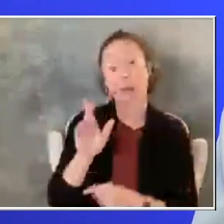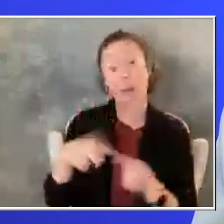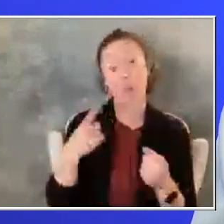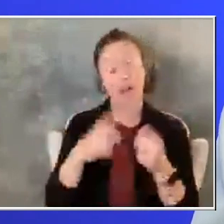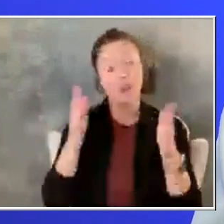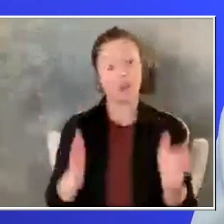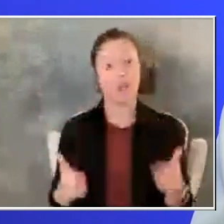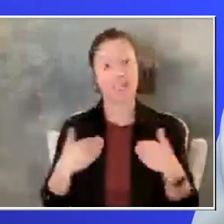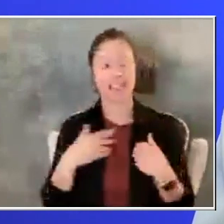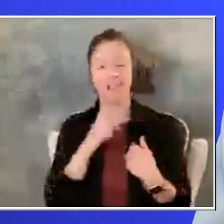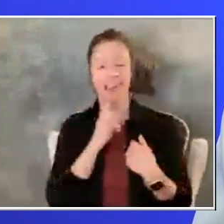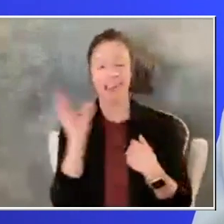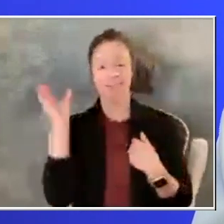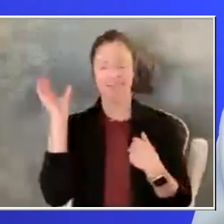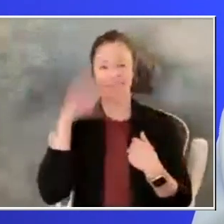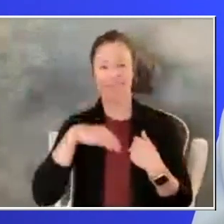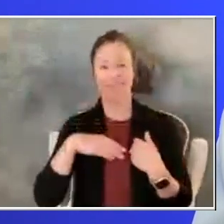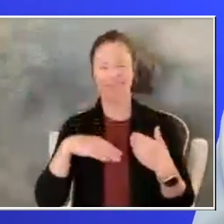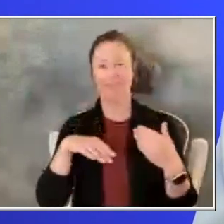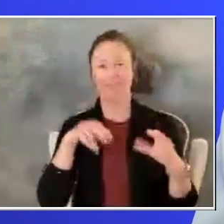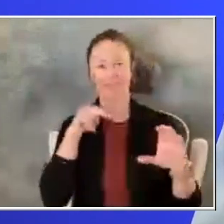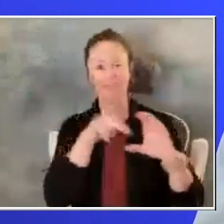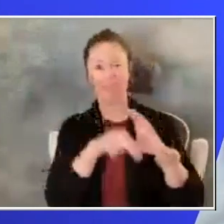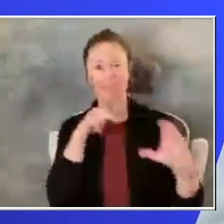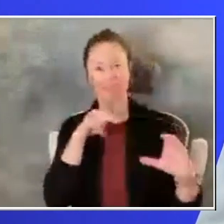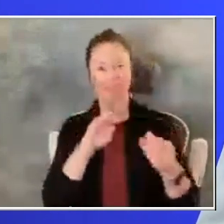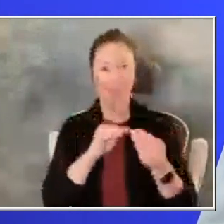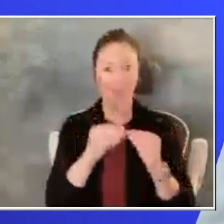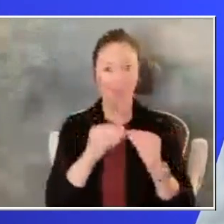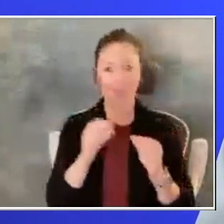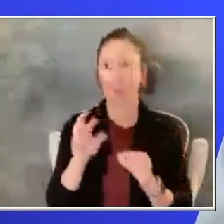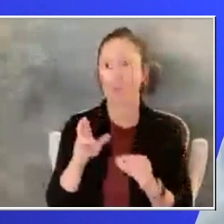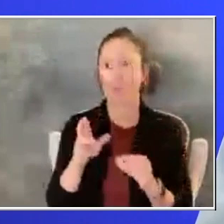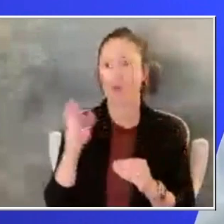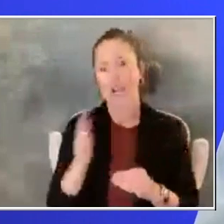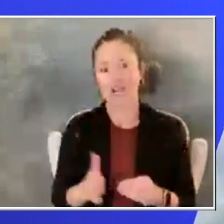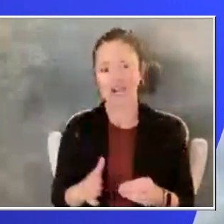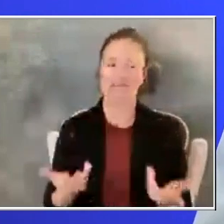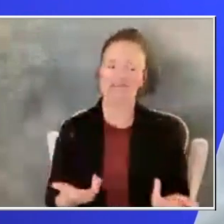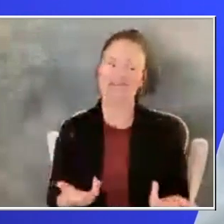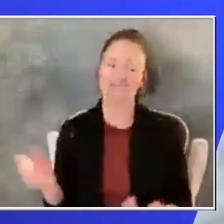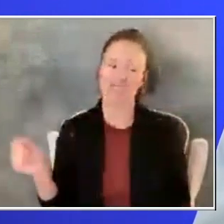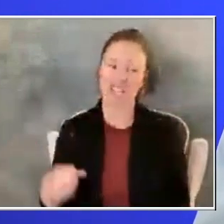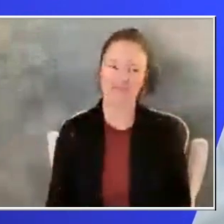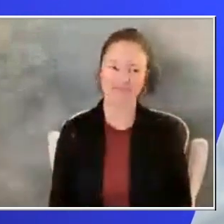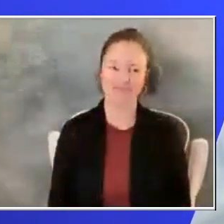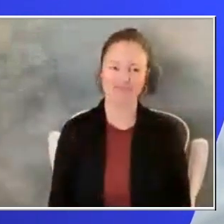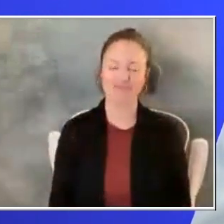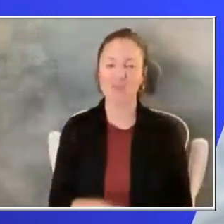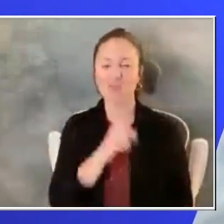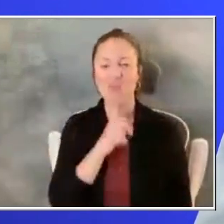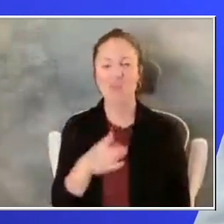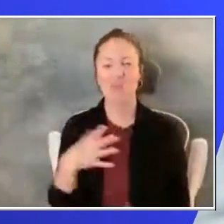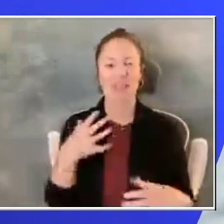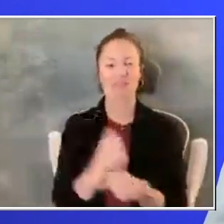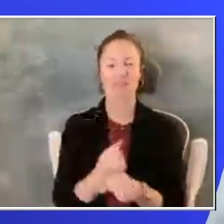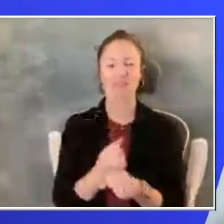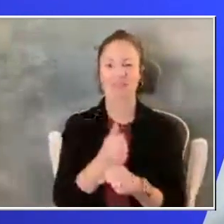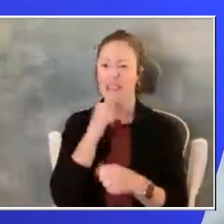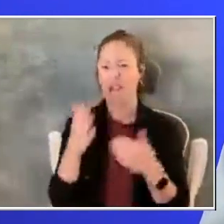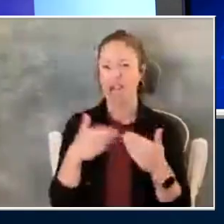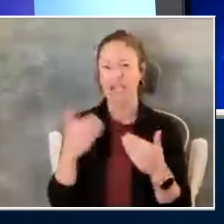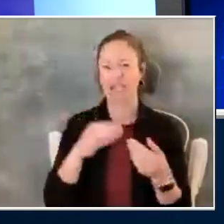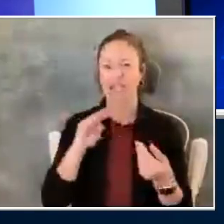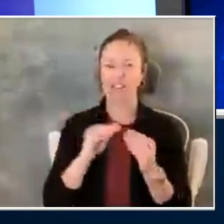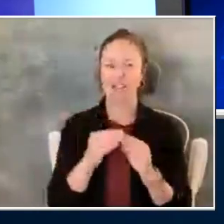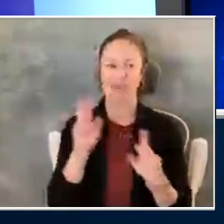bone density scan, or if they have a fracture of some kind. But long story short, it's not easily quantified.